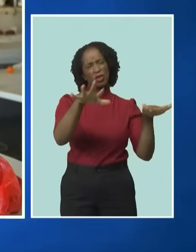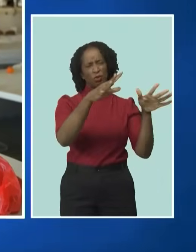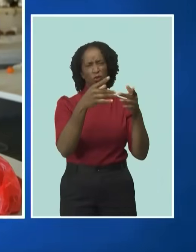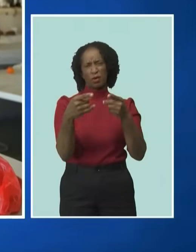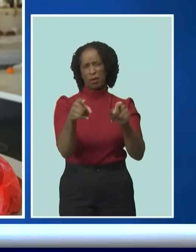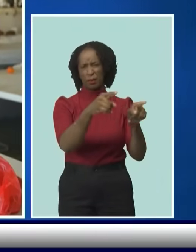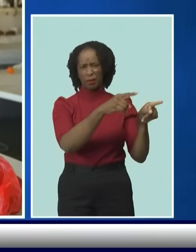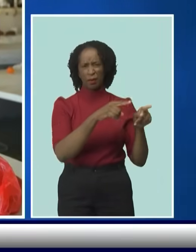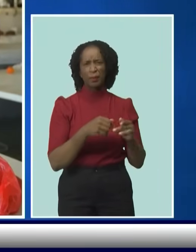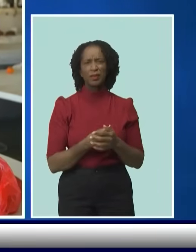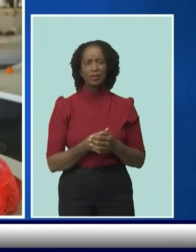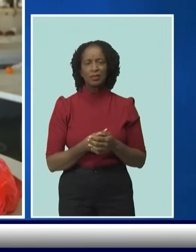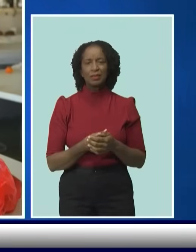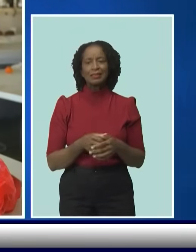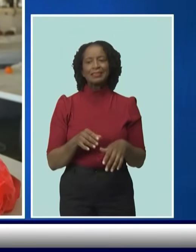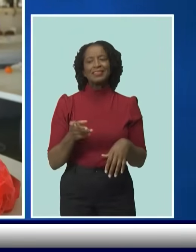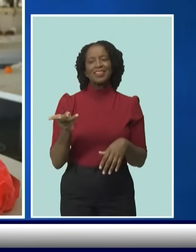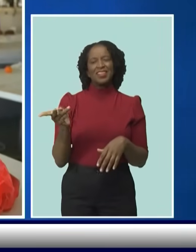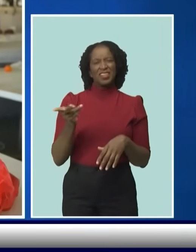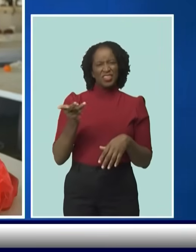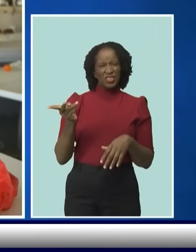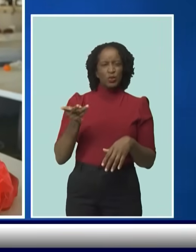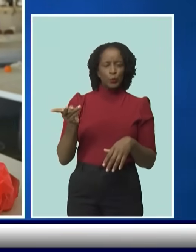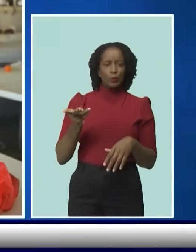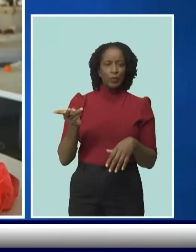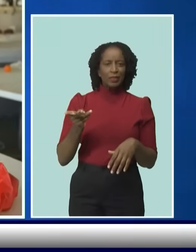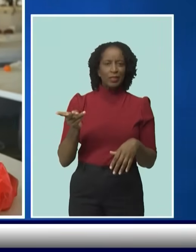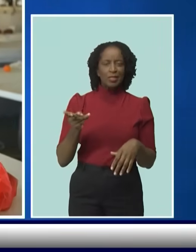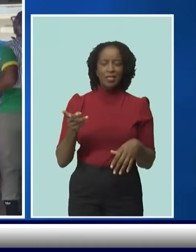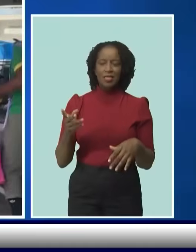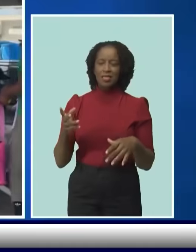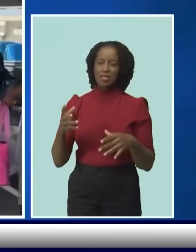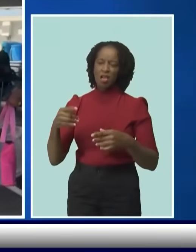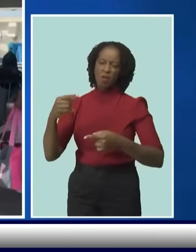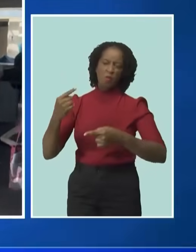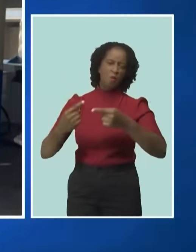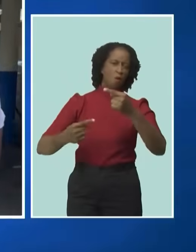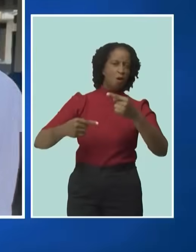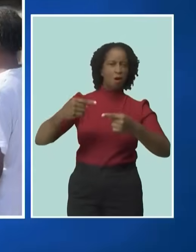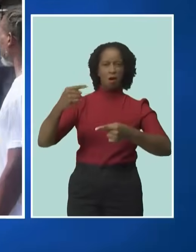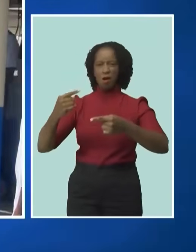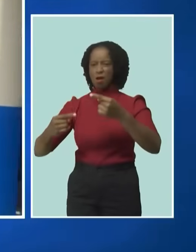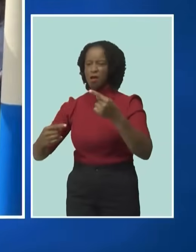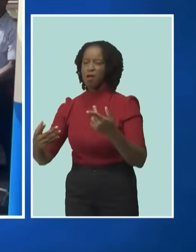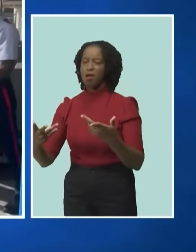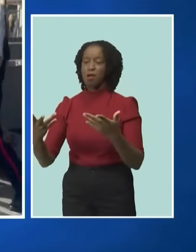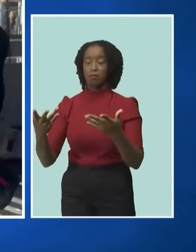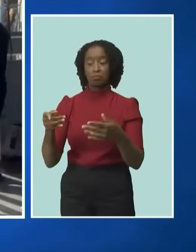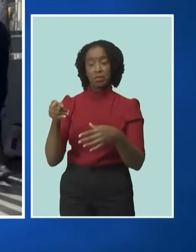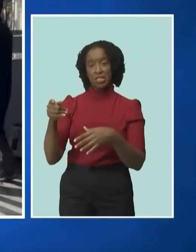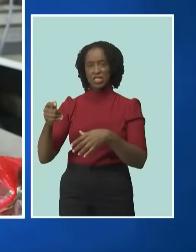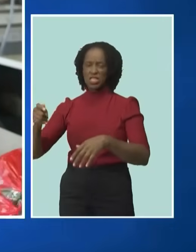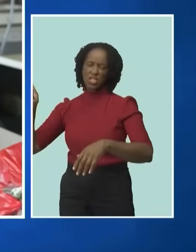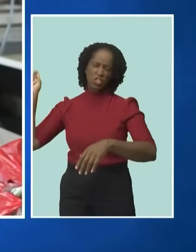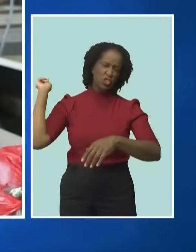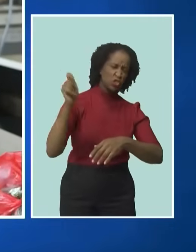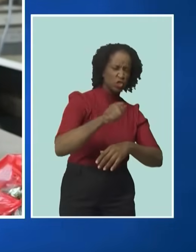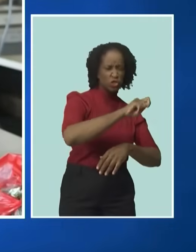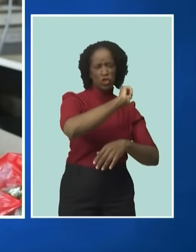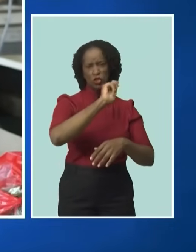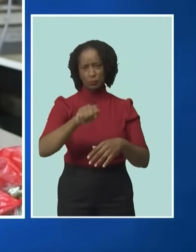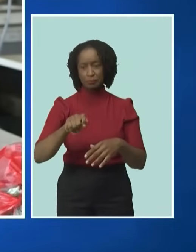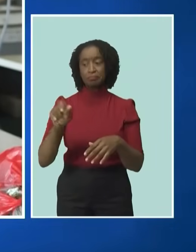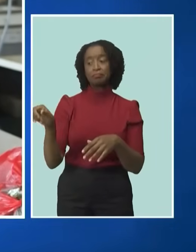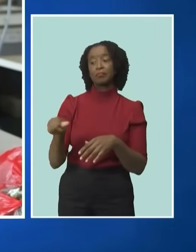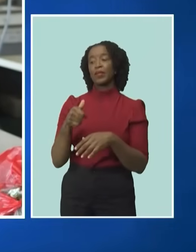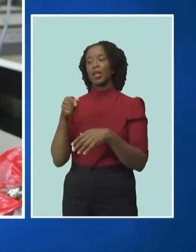it is a disturbance that I had here between two of the workers. One was chopping the other one, and another